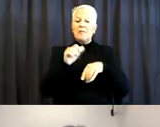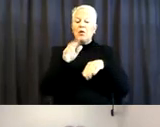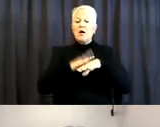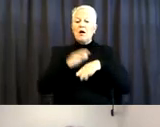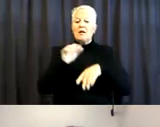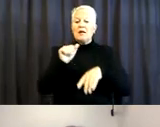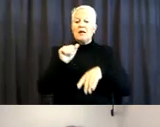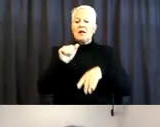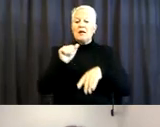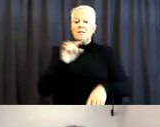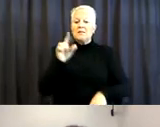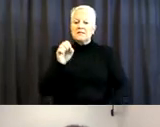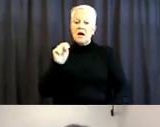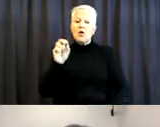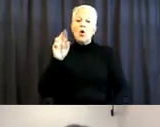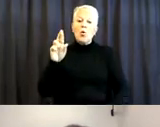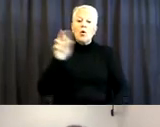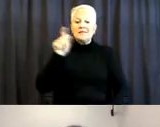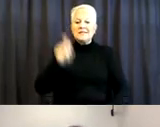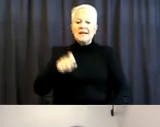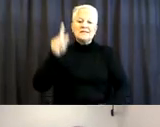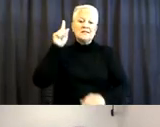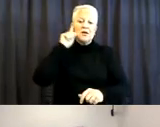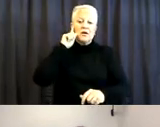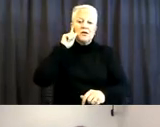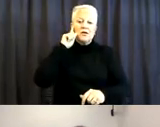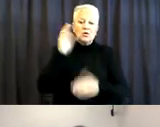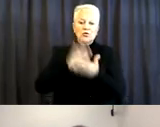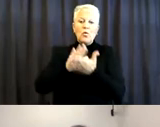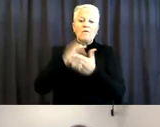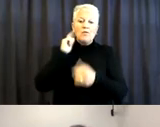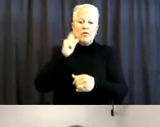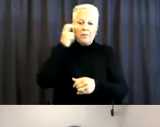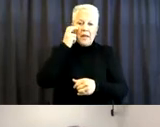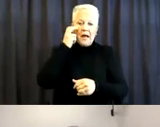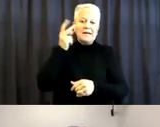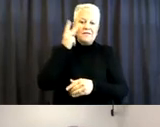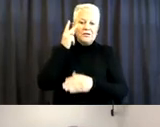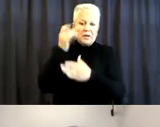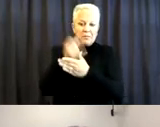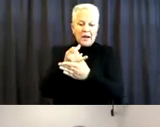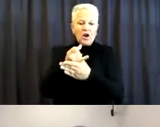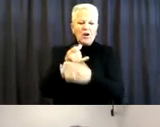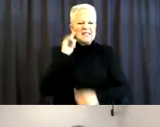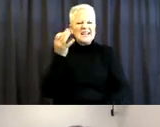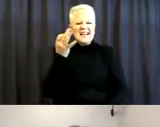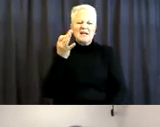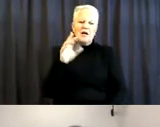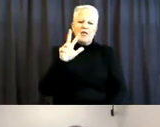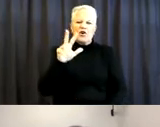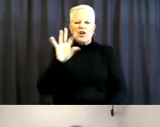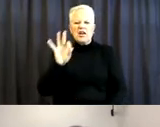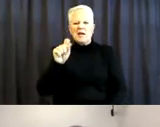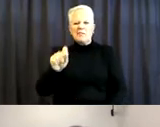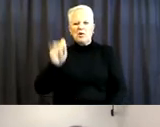Amazon or the Texas School for the Blind and the Visually Impaired. It's about $39.95, depending on, it's in that